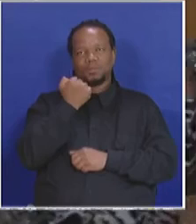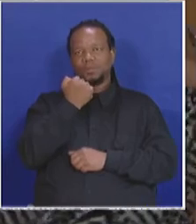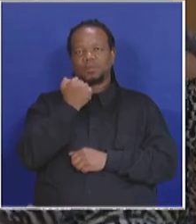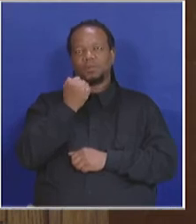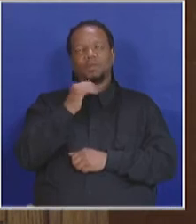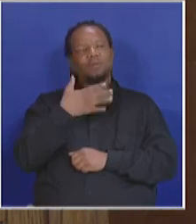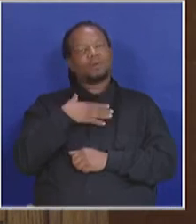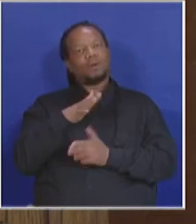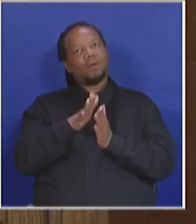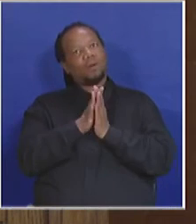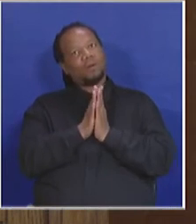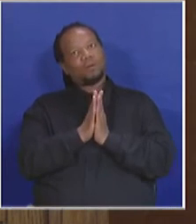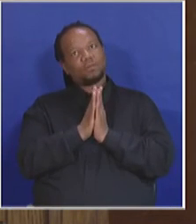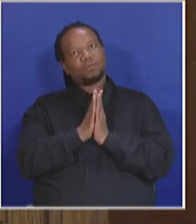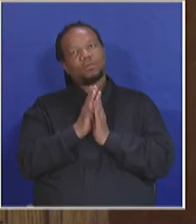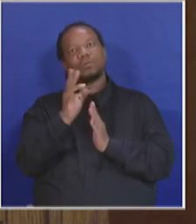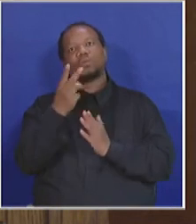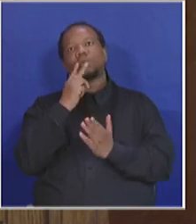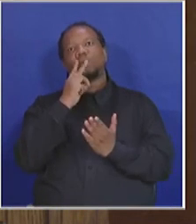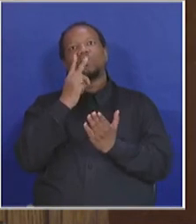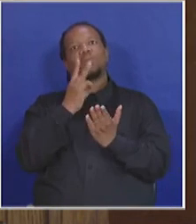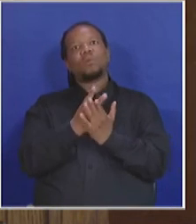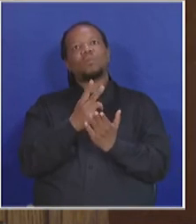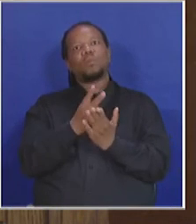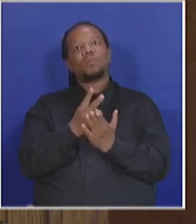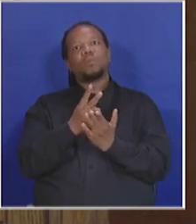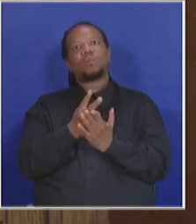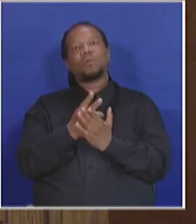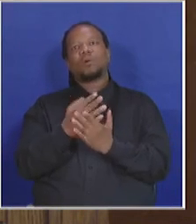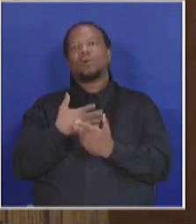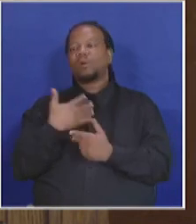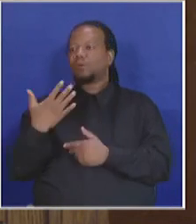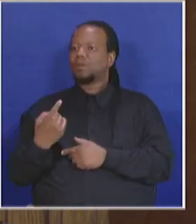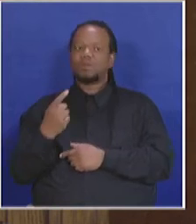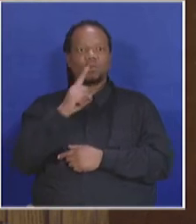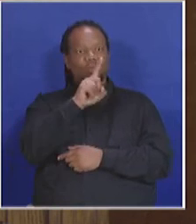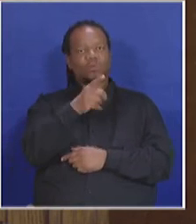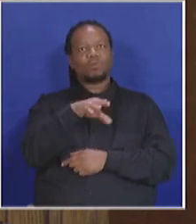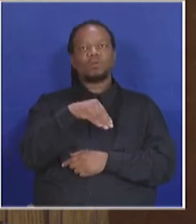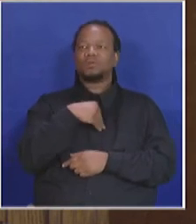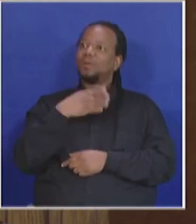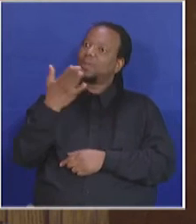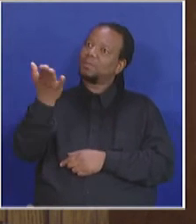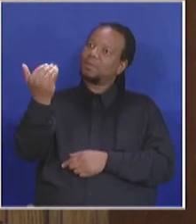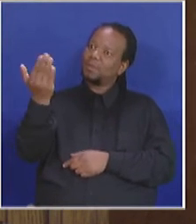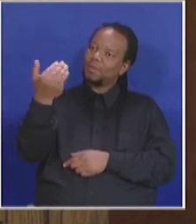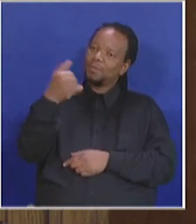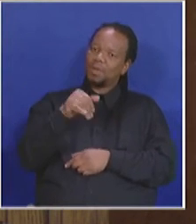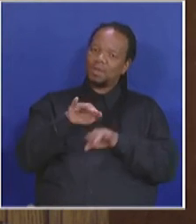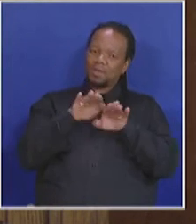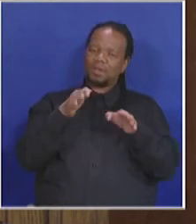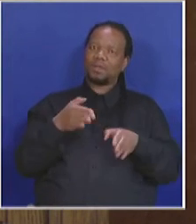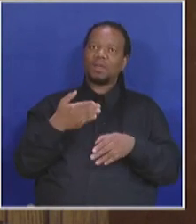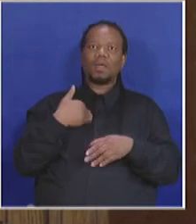permission, Honorable Chair, you promised, and Mr. Mohai promised that he would take our question. Please call him back to the podium, please, Madam Chair, because I must ask